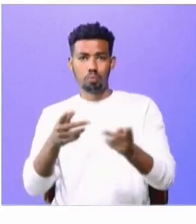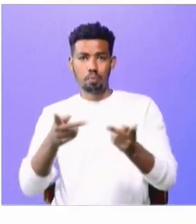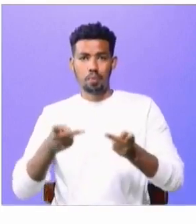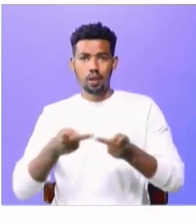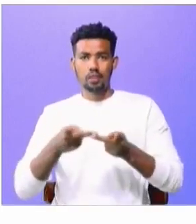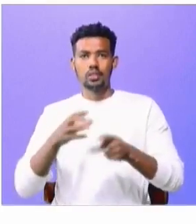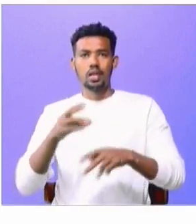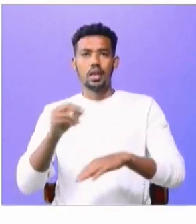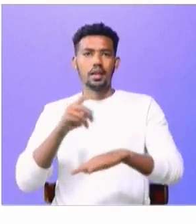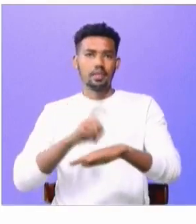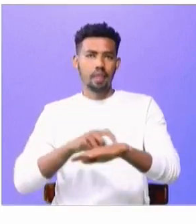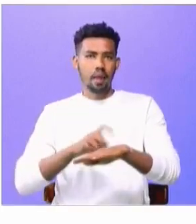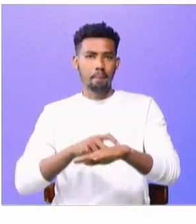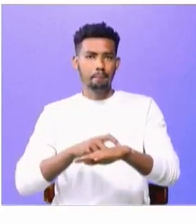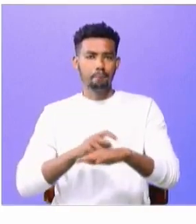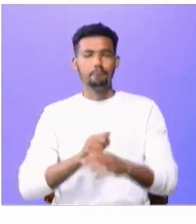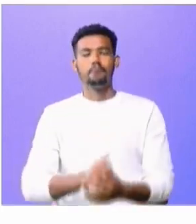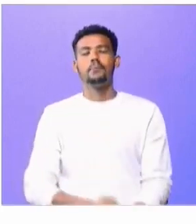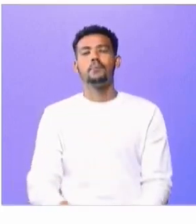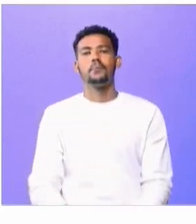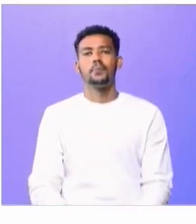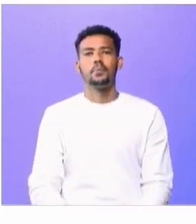time and place.